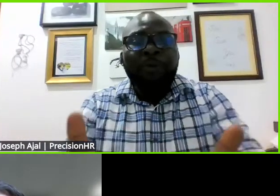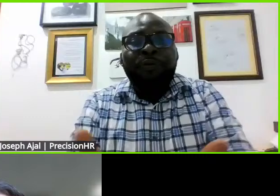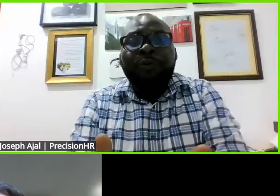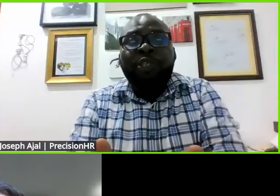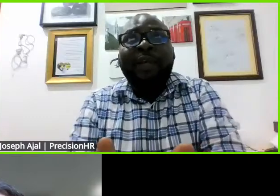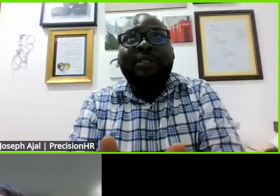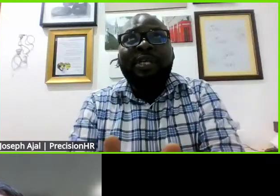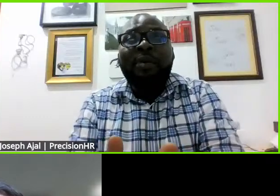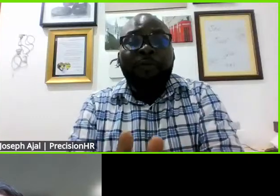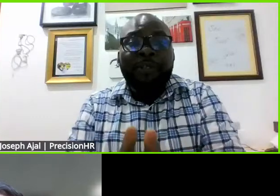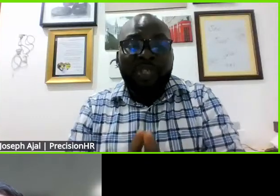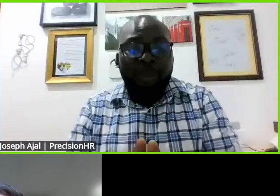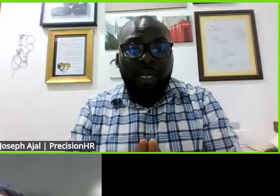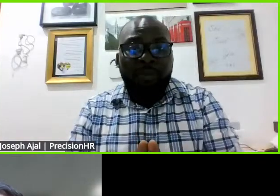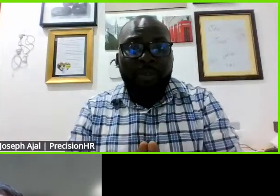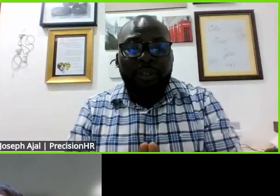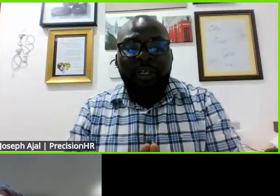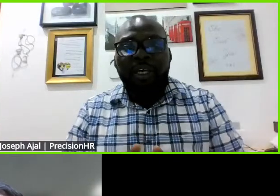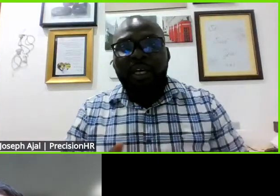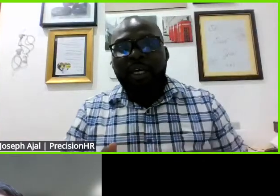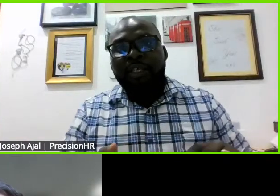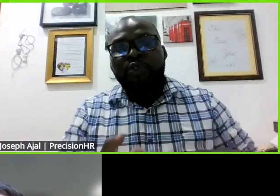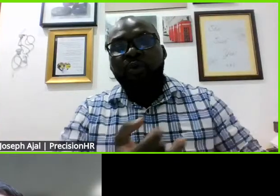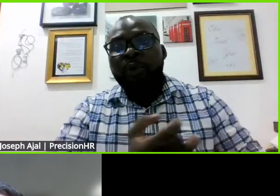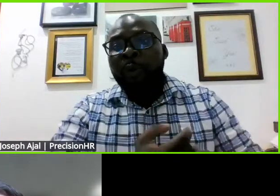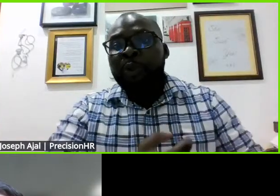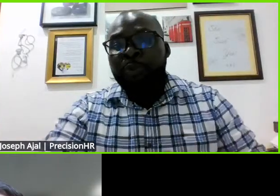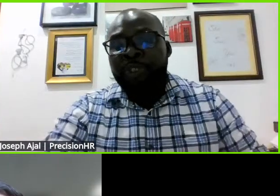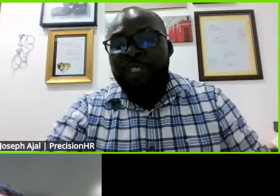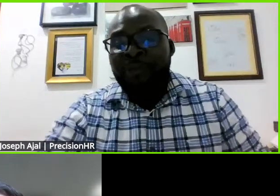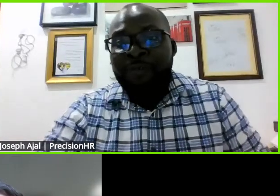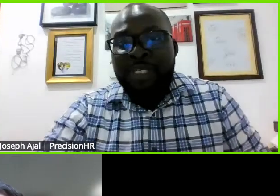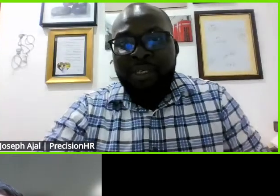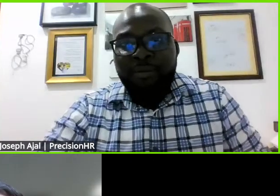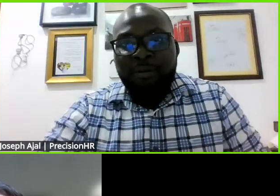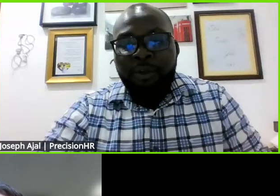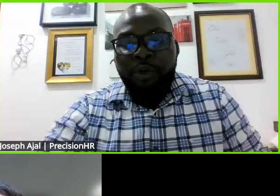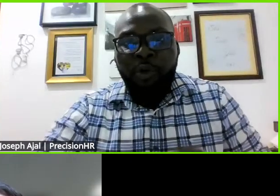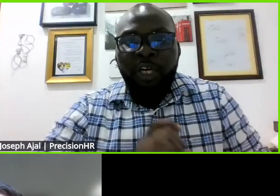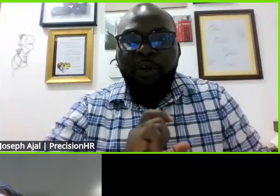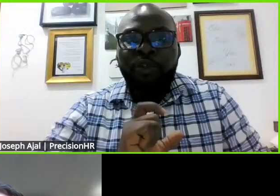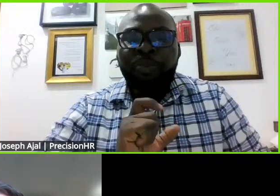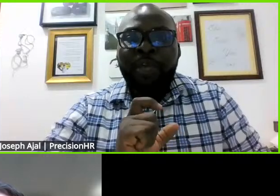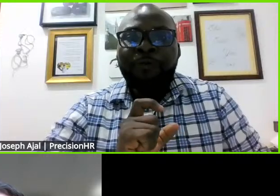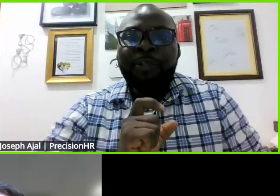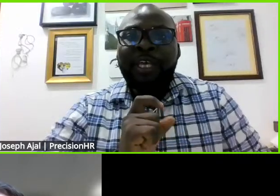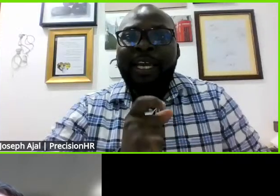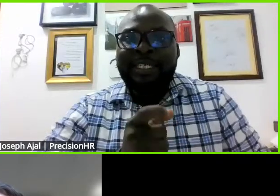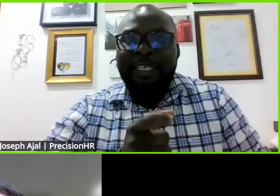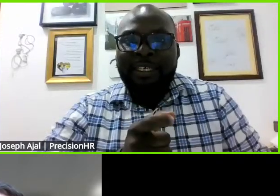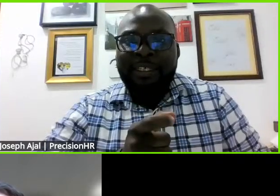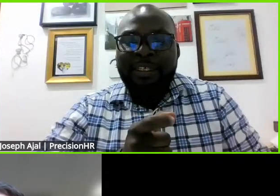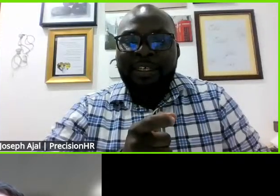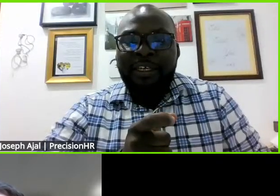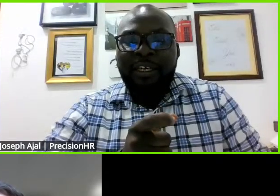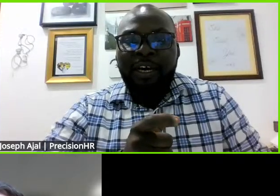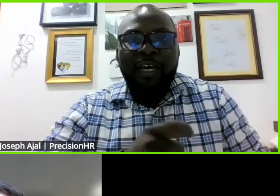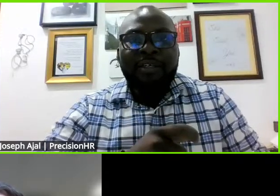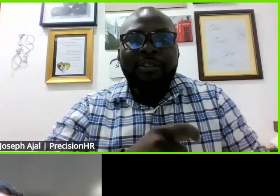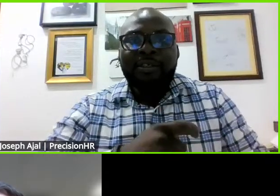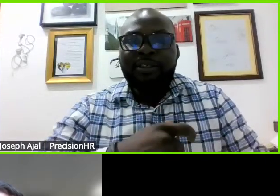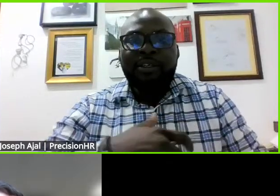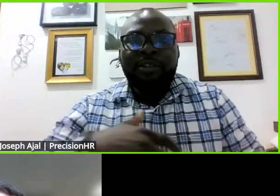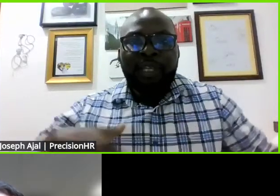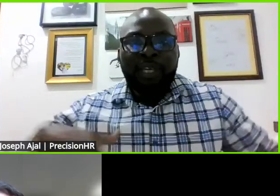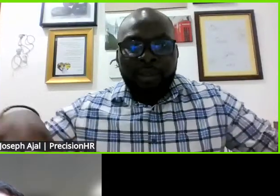for example, if your child is coming for the summer camp, the school will help you to process the visa. you're only going to pay for the air ticket